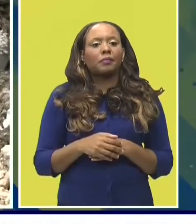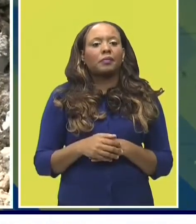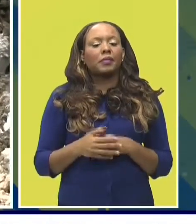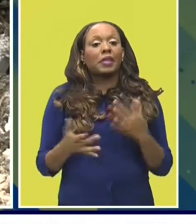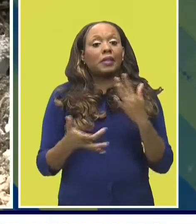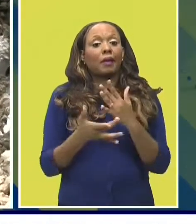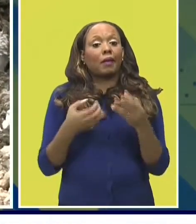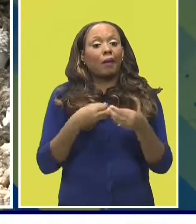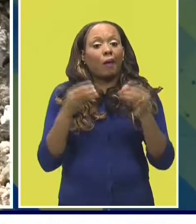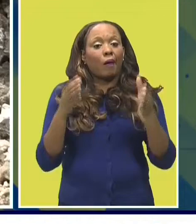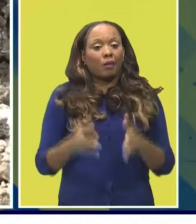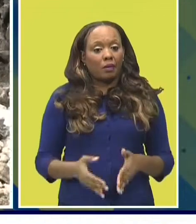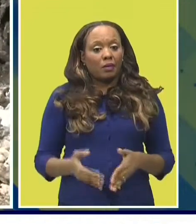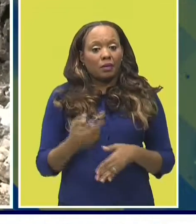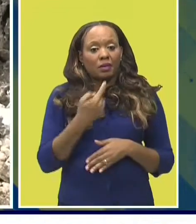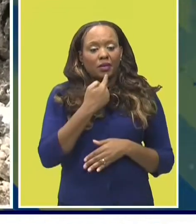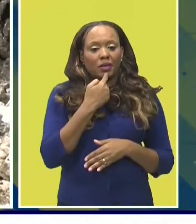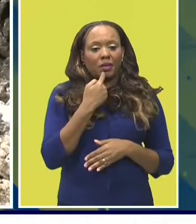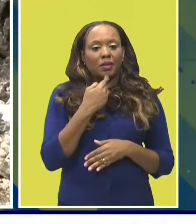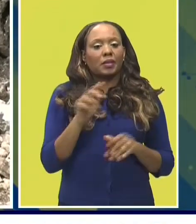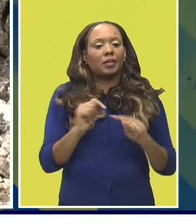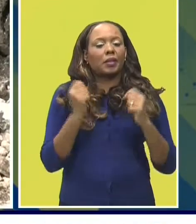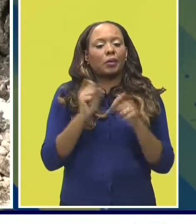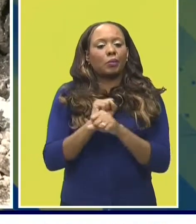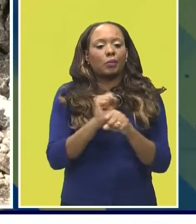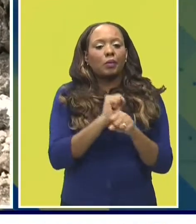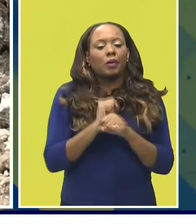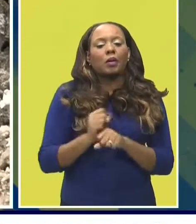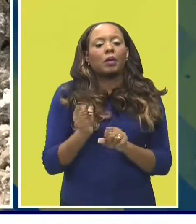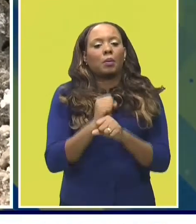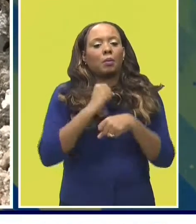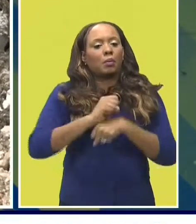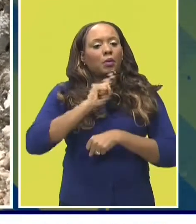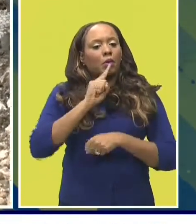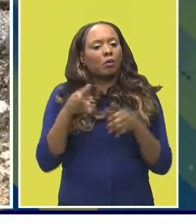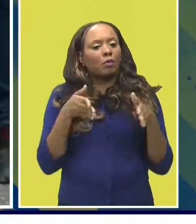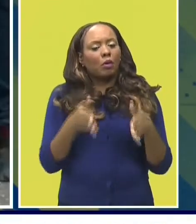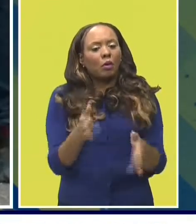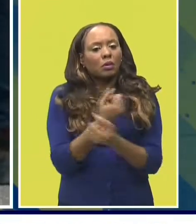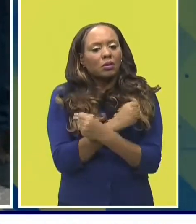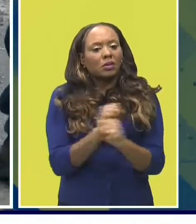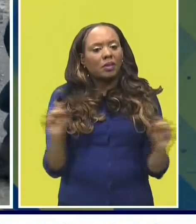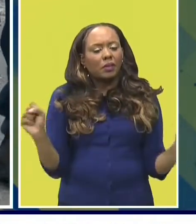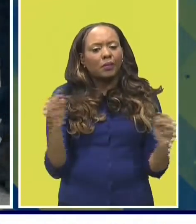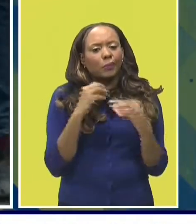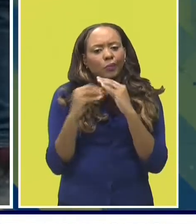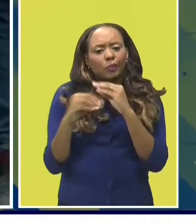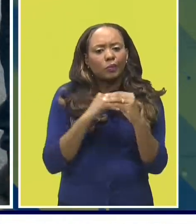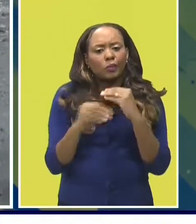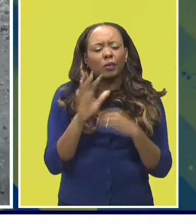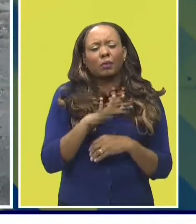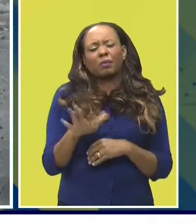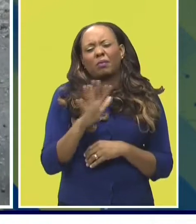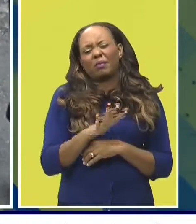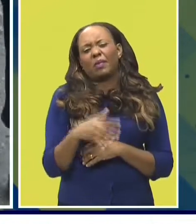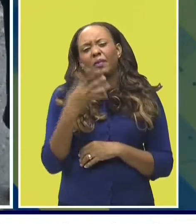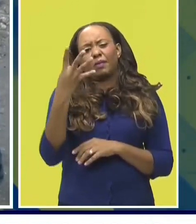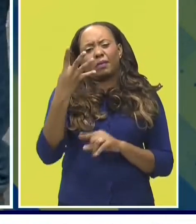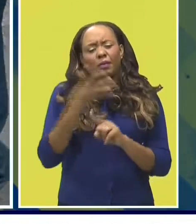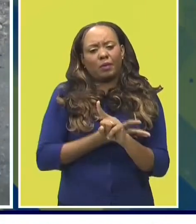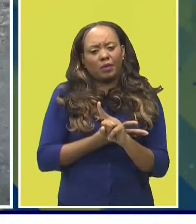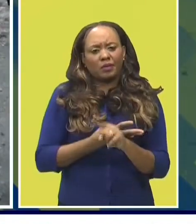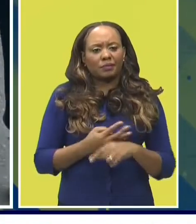and Maintenance, Philip Tudor, says crews are working to ensure that road is sound. Now, road repairs are estimated to